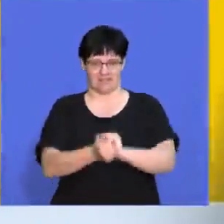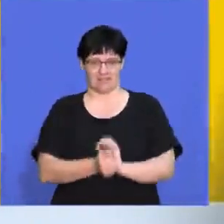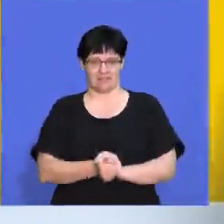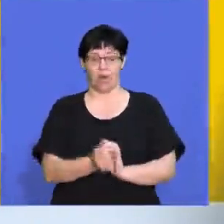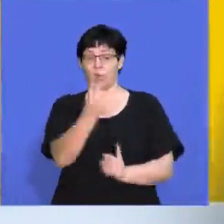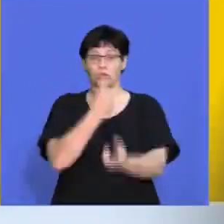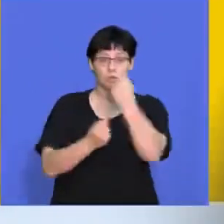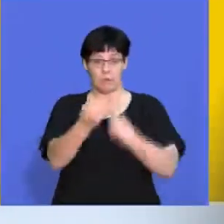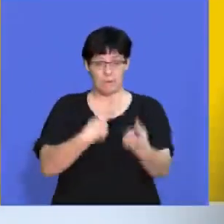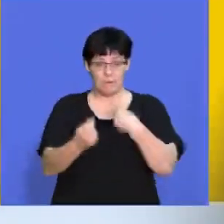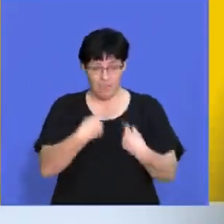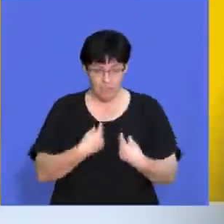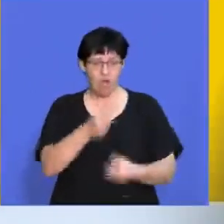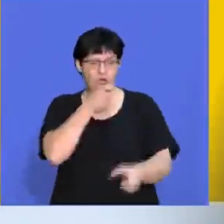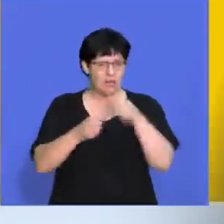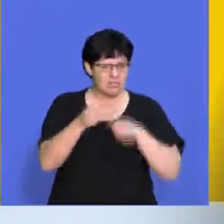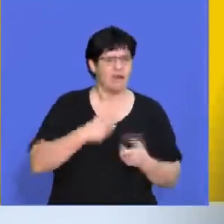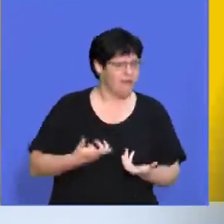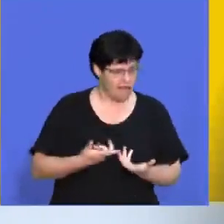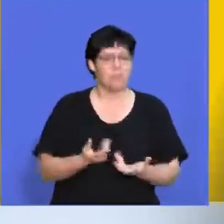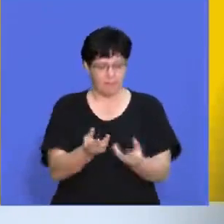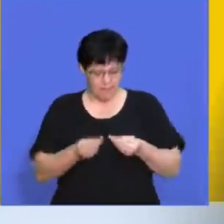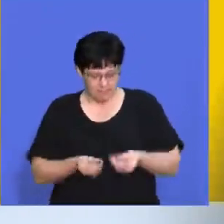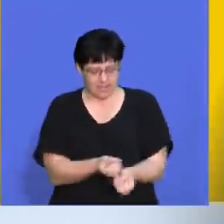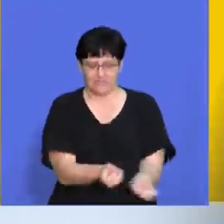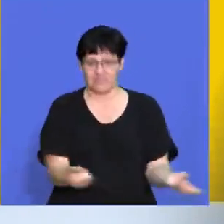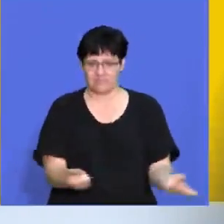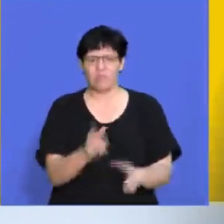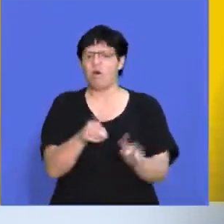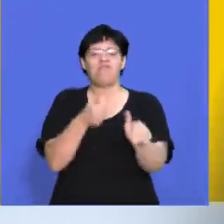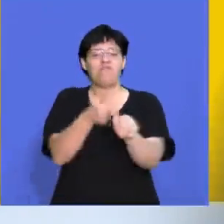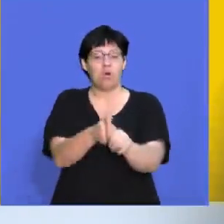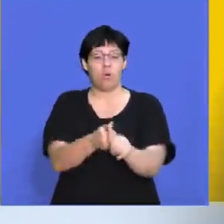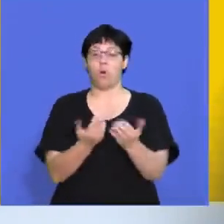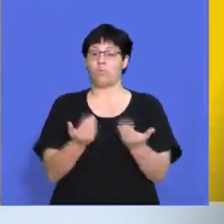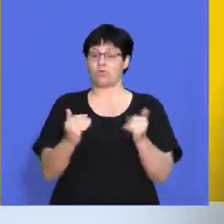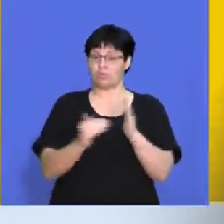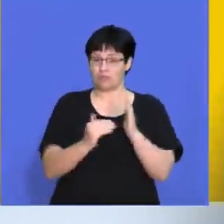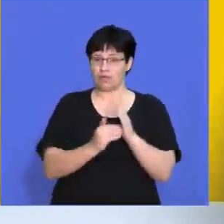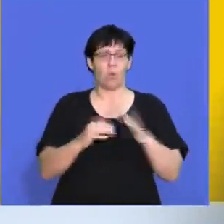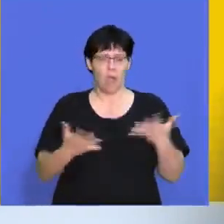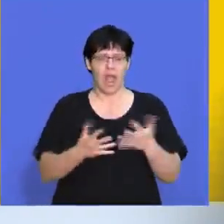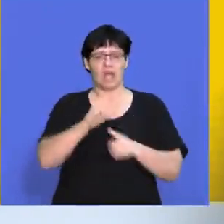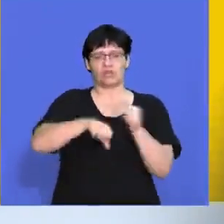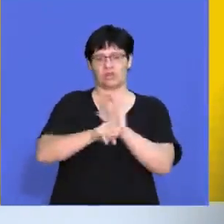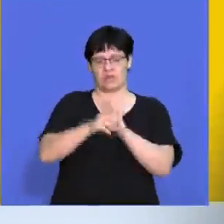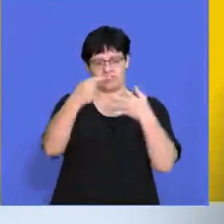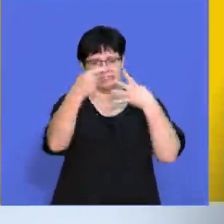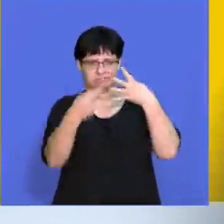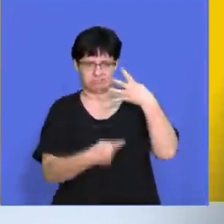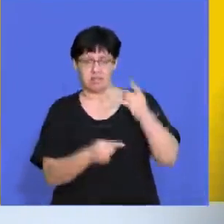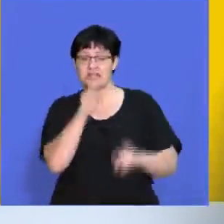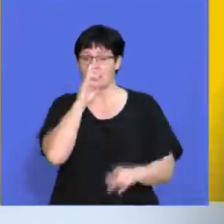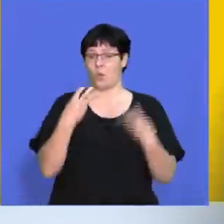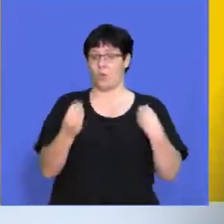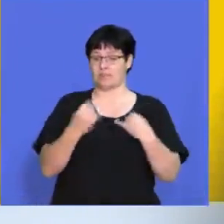of your questions and comments through to us, so all you need to do is follow Was a Matrix on all of our social media platforms, check us out on